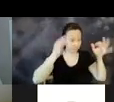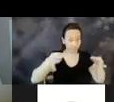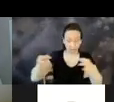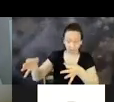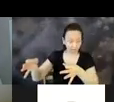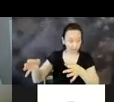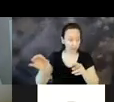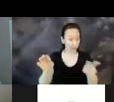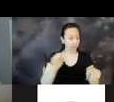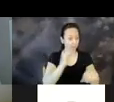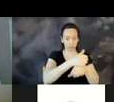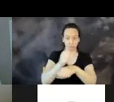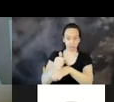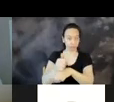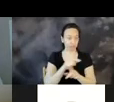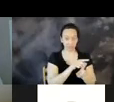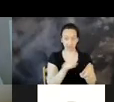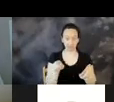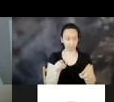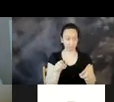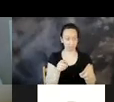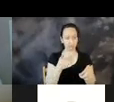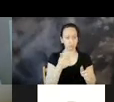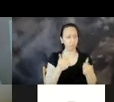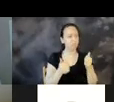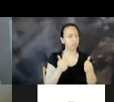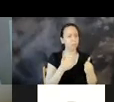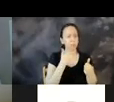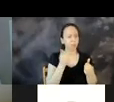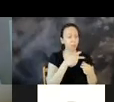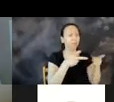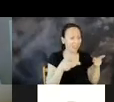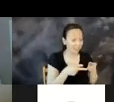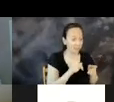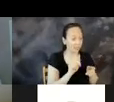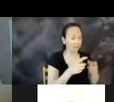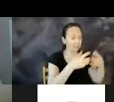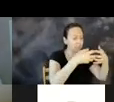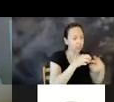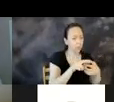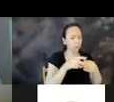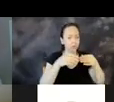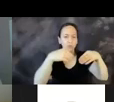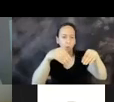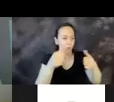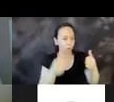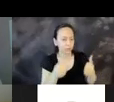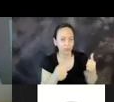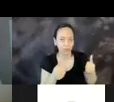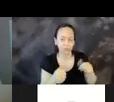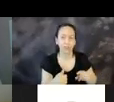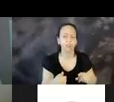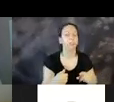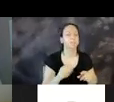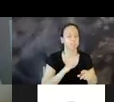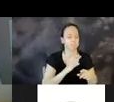these locations are better suited for a fare vending machine or a retailer. Next, we double-checked our proposed network of sales locations to see